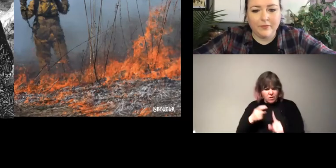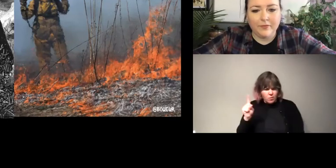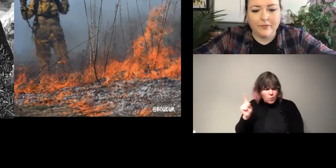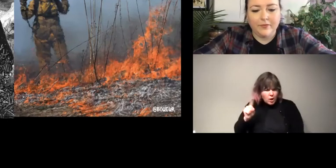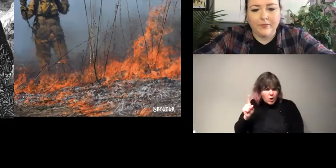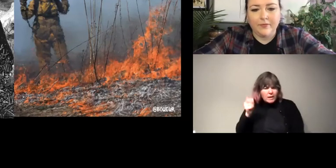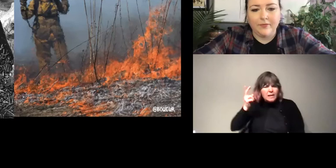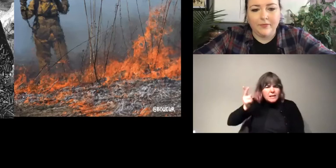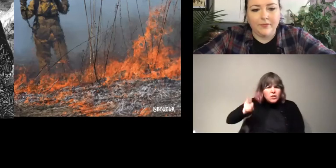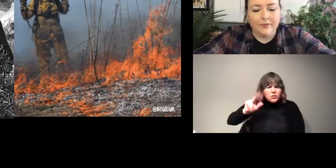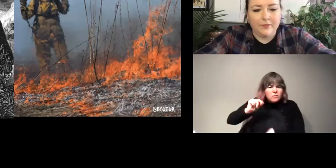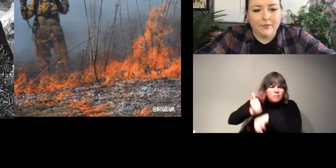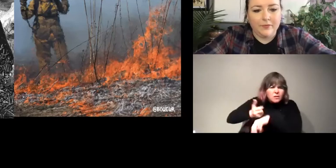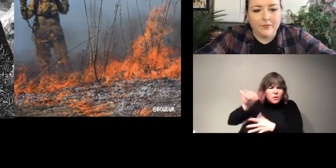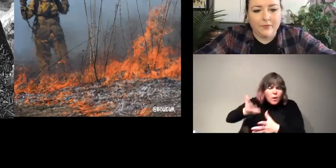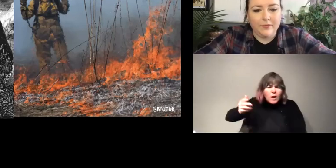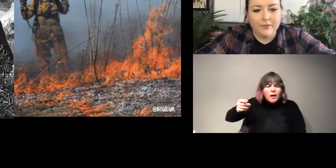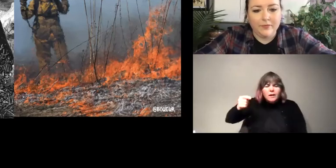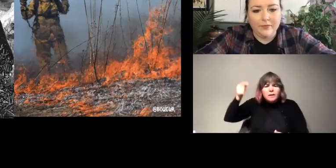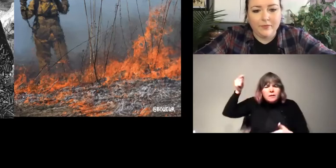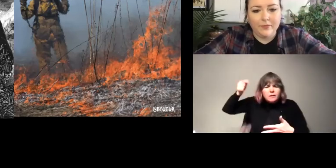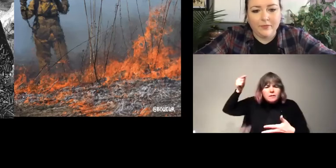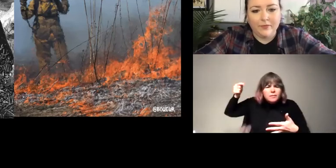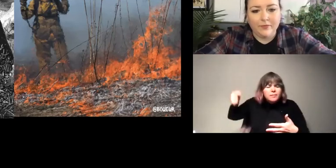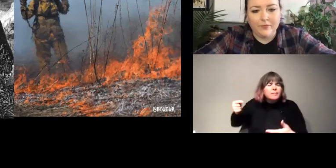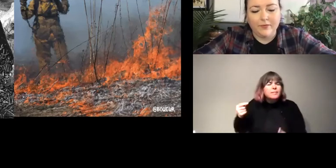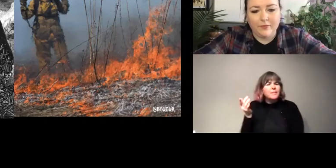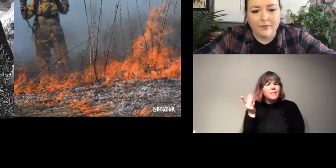is the history of the space in which that science happened? Because